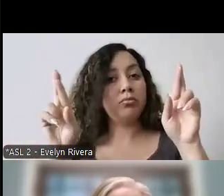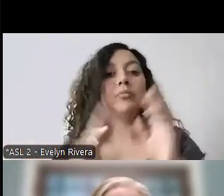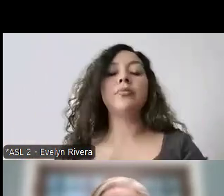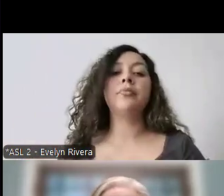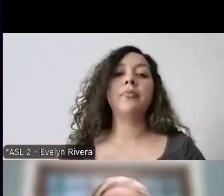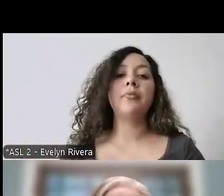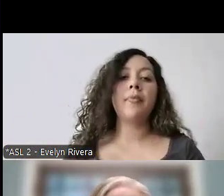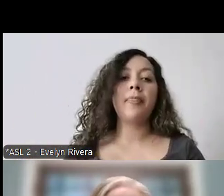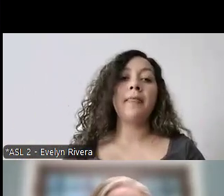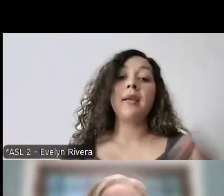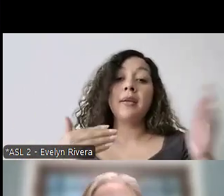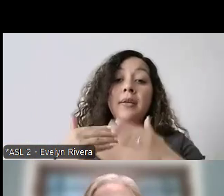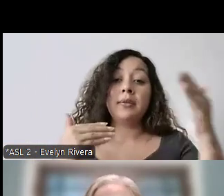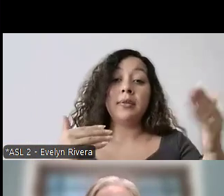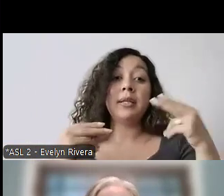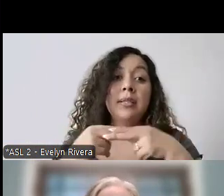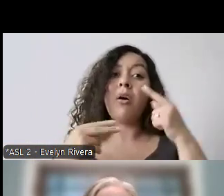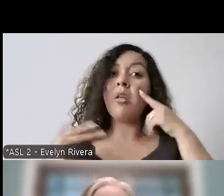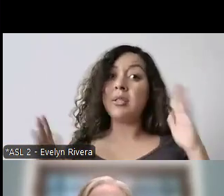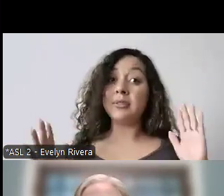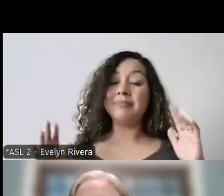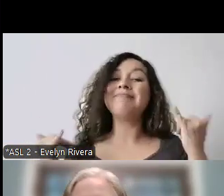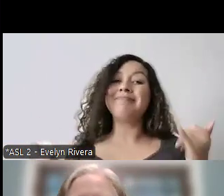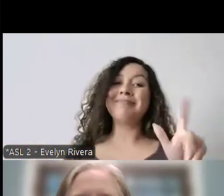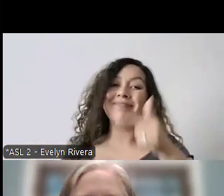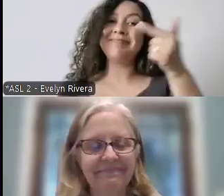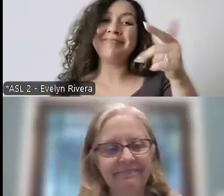Next slide. Oh, that's it. I'm handing it over to Andrew.